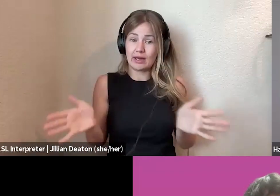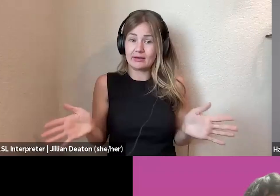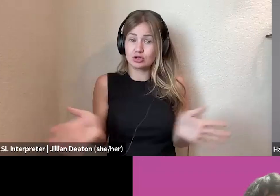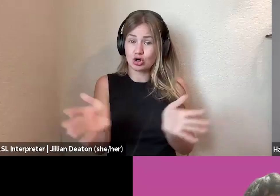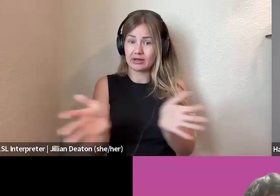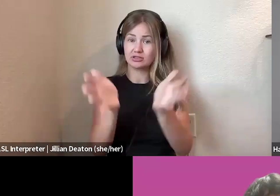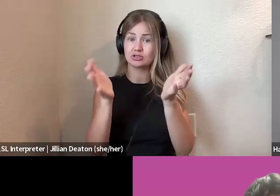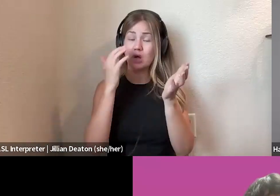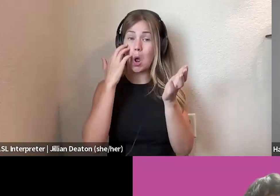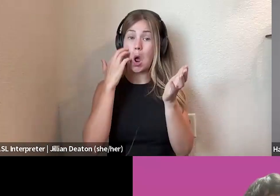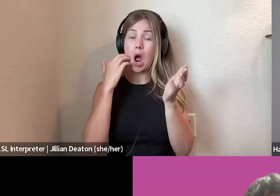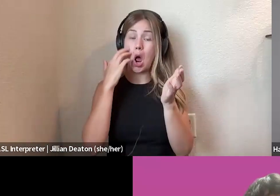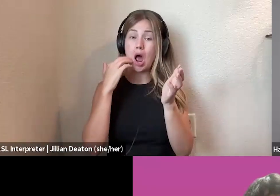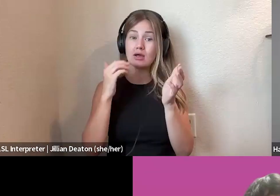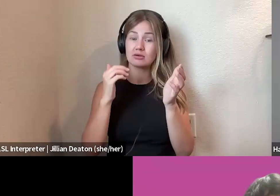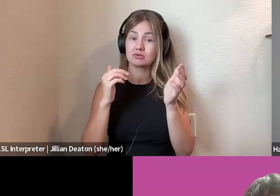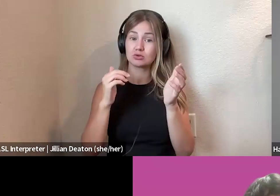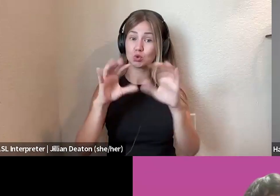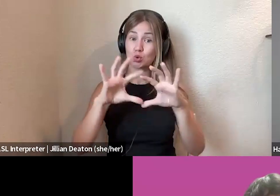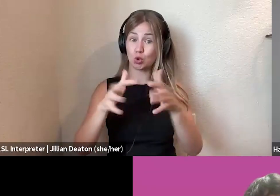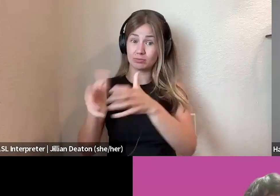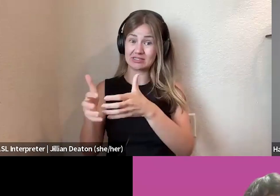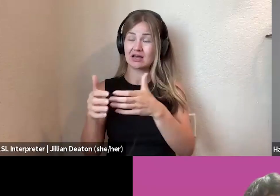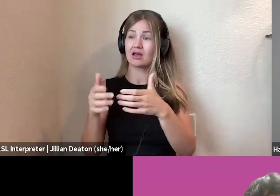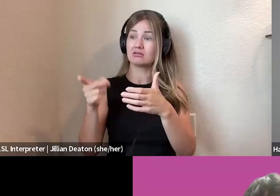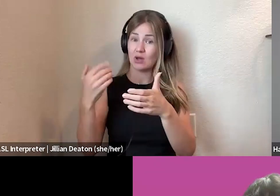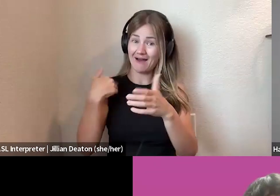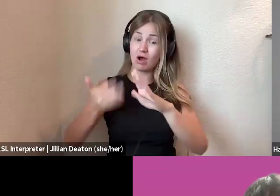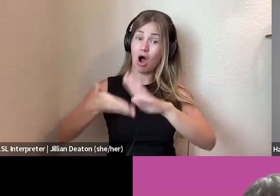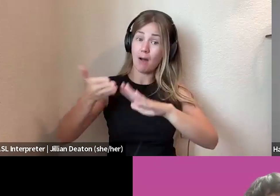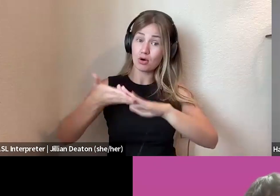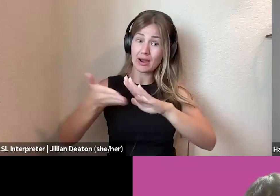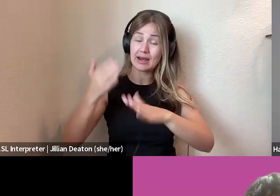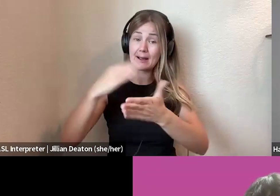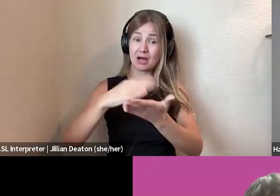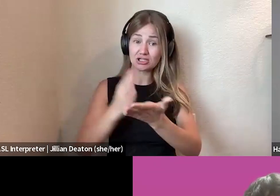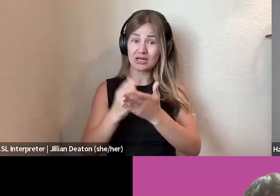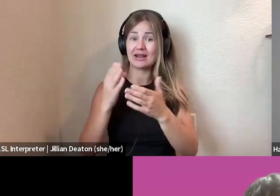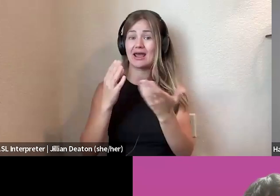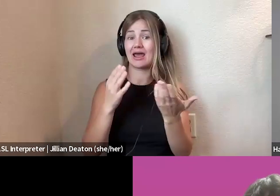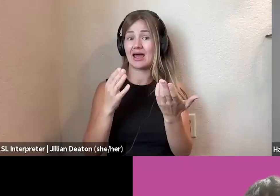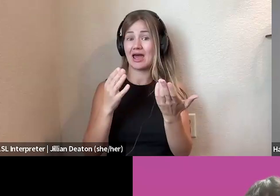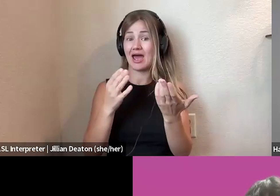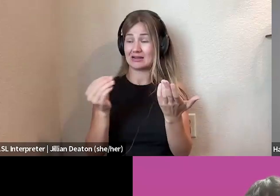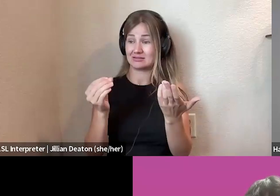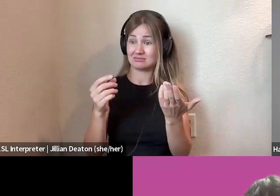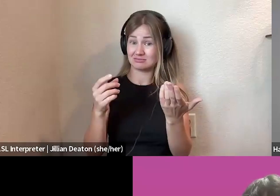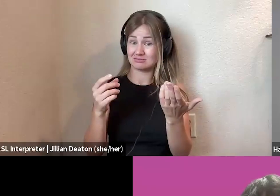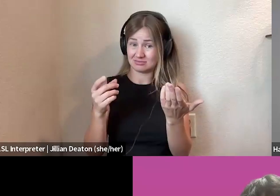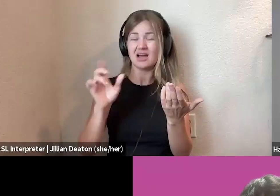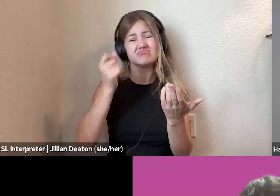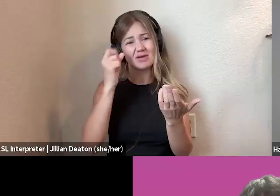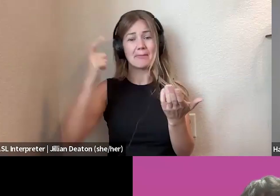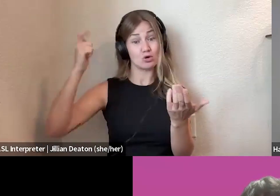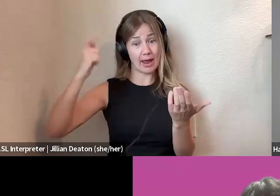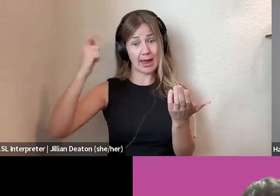I don't know if this is controversial, but I think there is your operating budget and what you've told the board that you're going to spend. Grant budgets to me are a